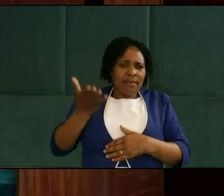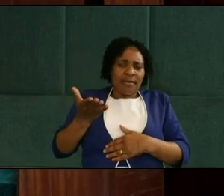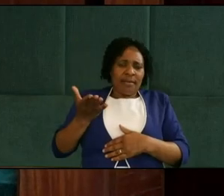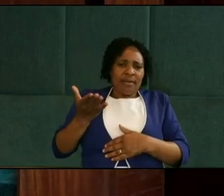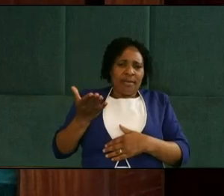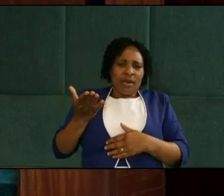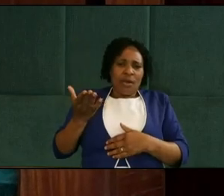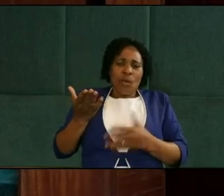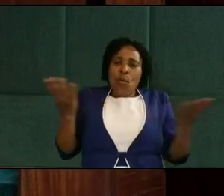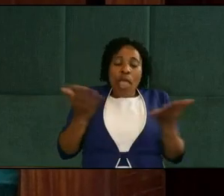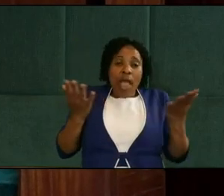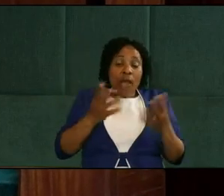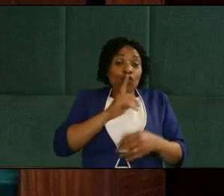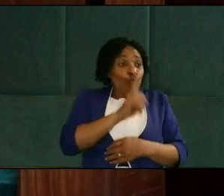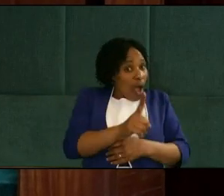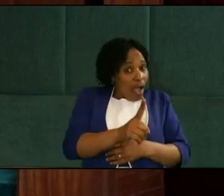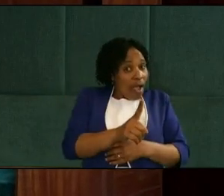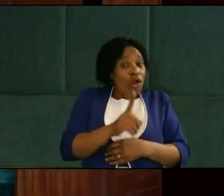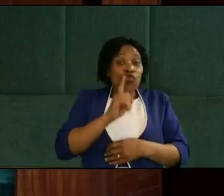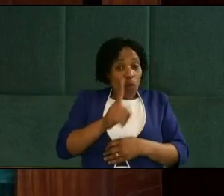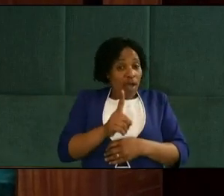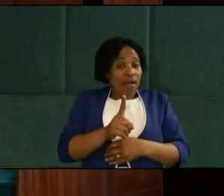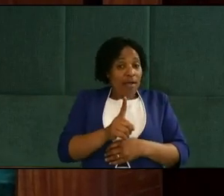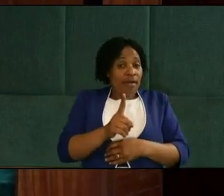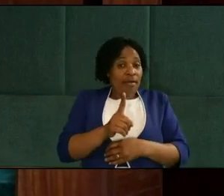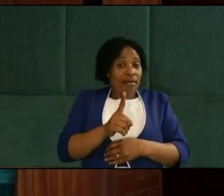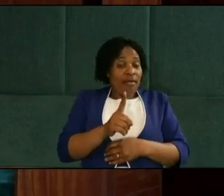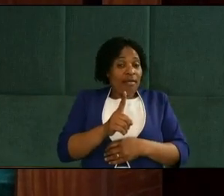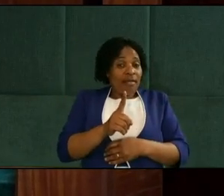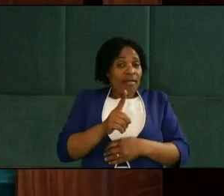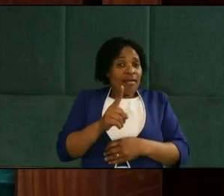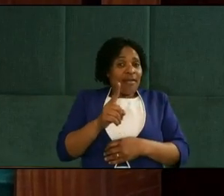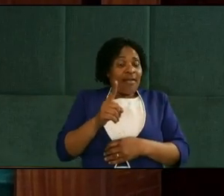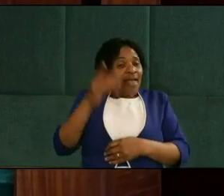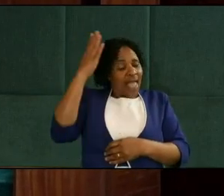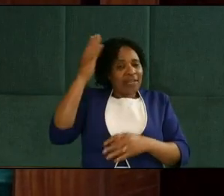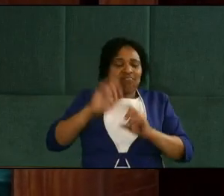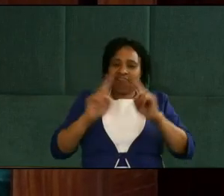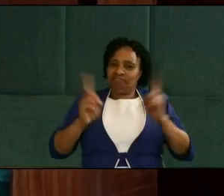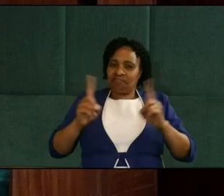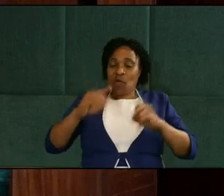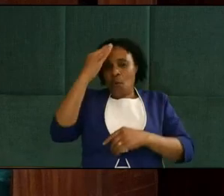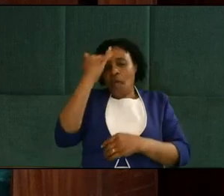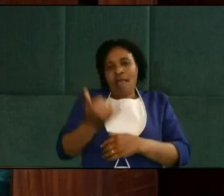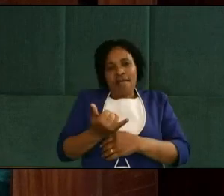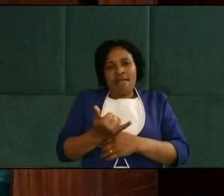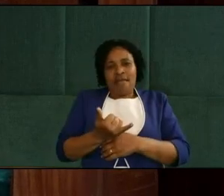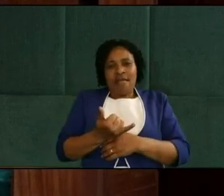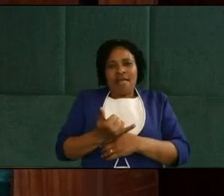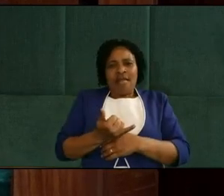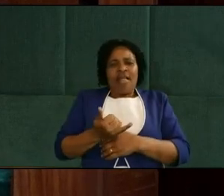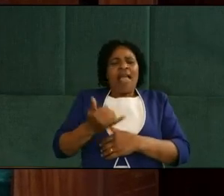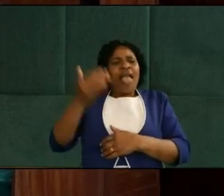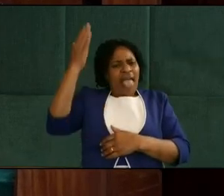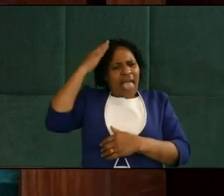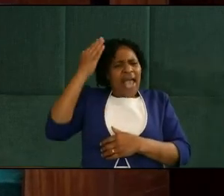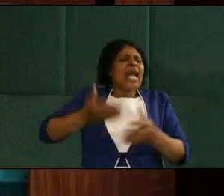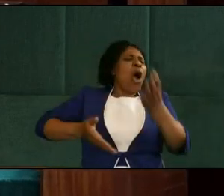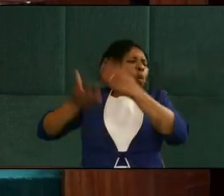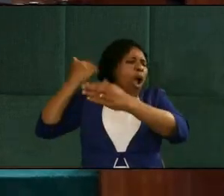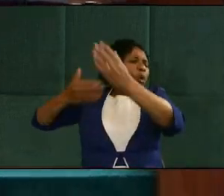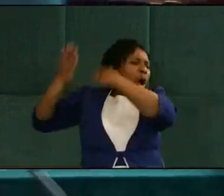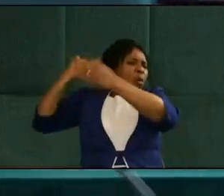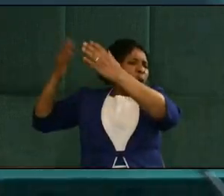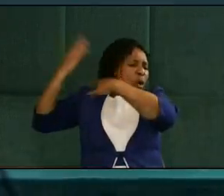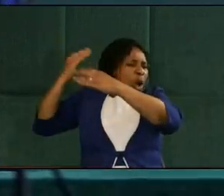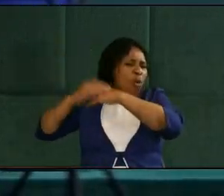Huh? Are you sure? Yes, we're not in the head. Why? The head was way back in Nebuchadnezzar's